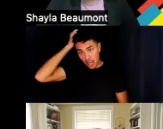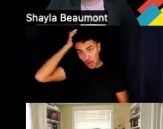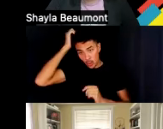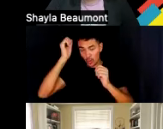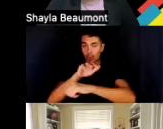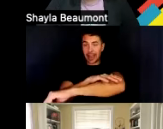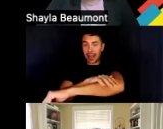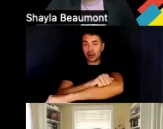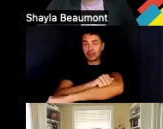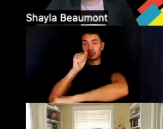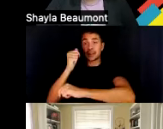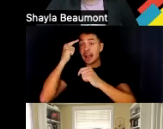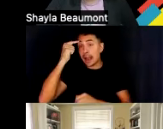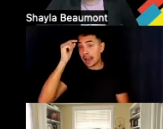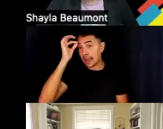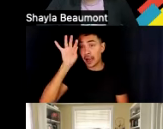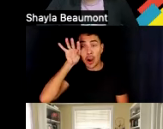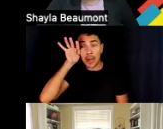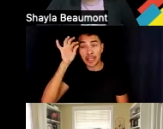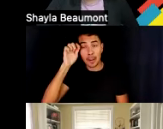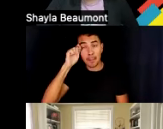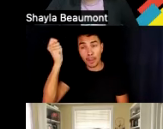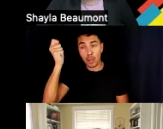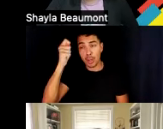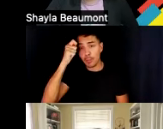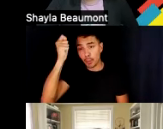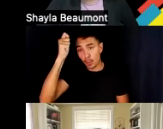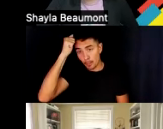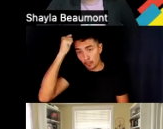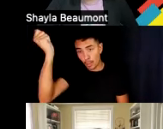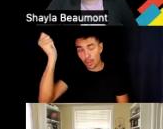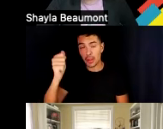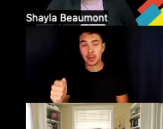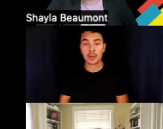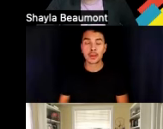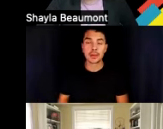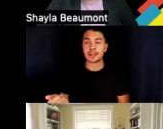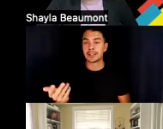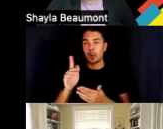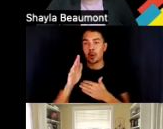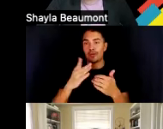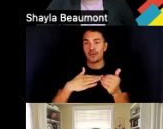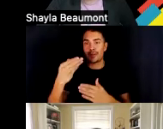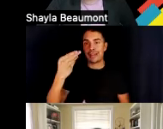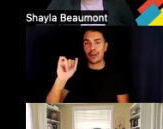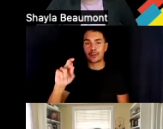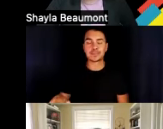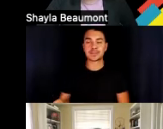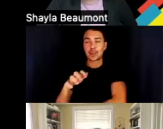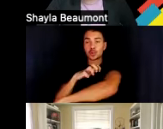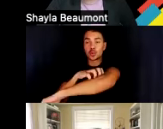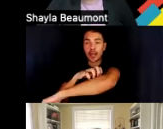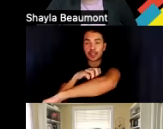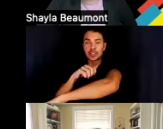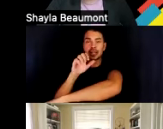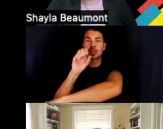like even like eyebrows or eyelashes or, on their head, wherever that might be. Scratching or picking, sores